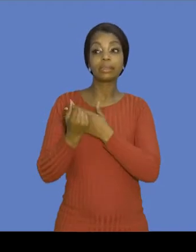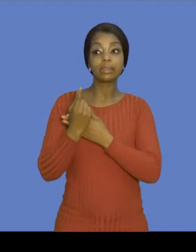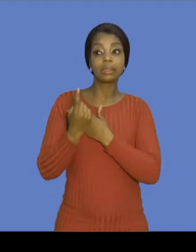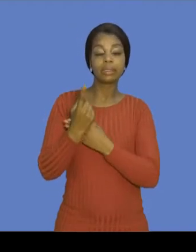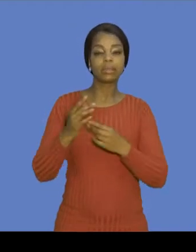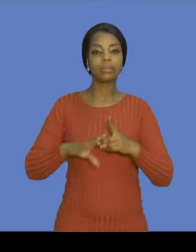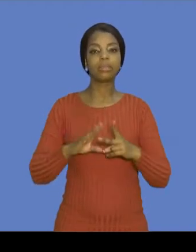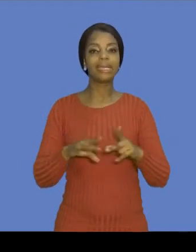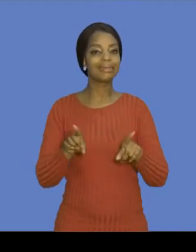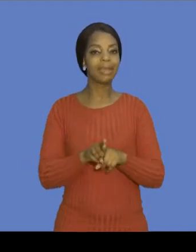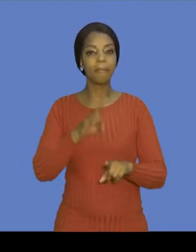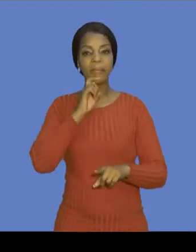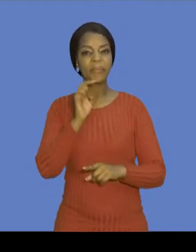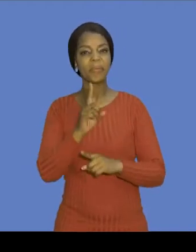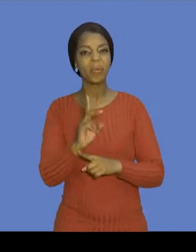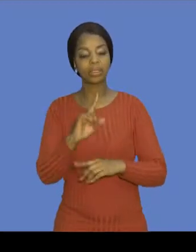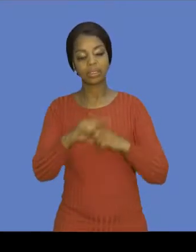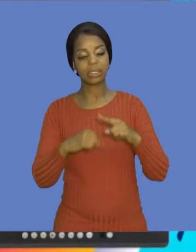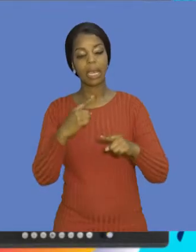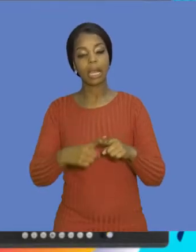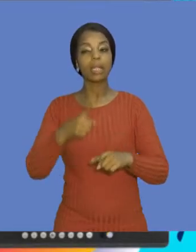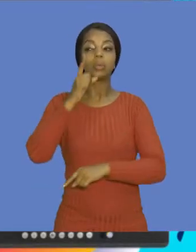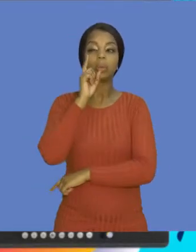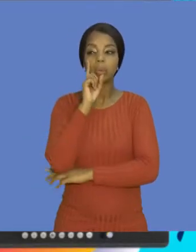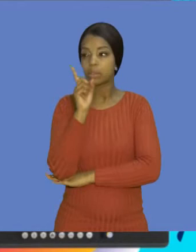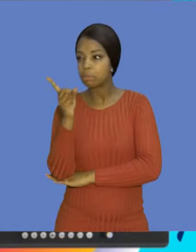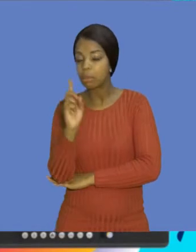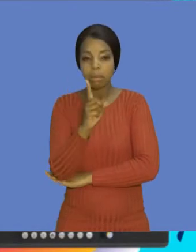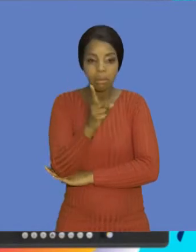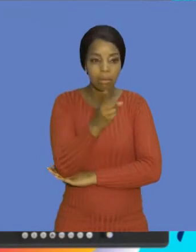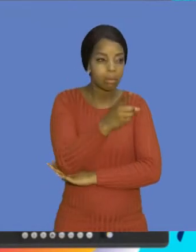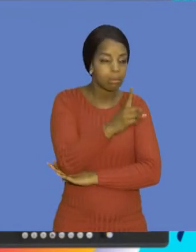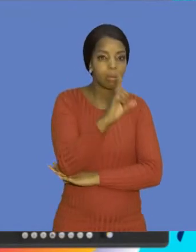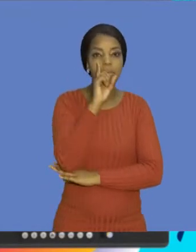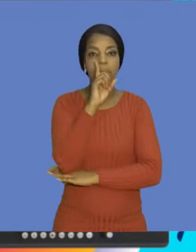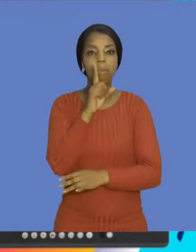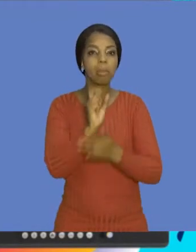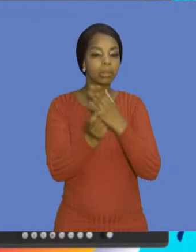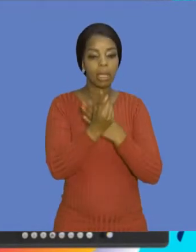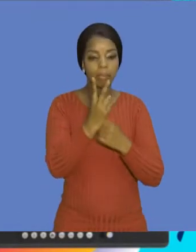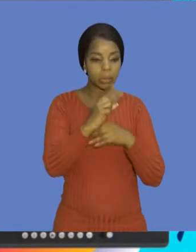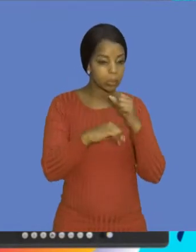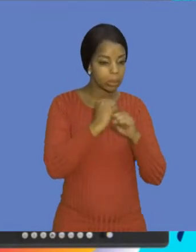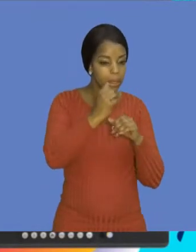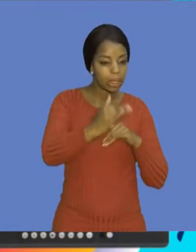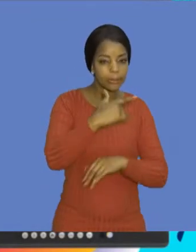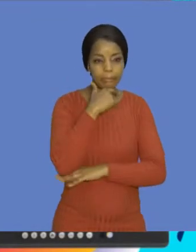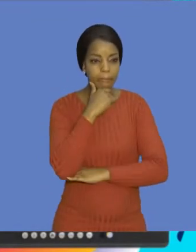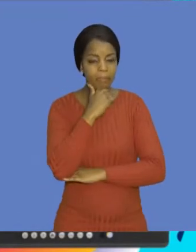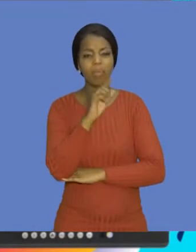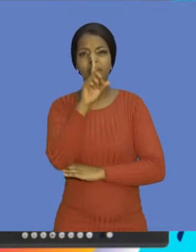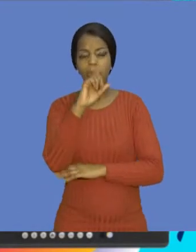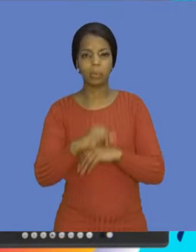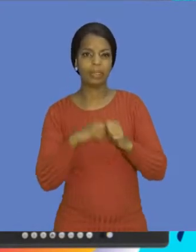try and look at this. With trends and cycles, we're looking at maybe for 5 years, what has been happening? For 2 years, what has been